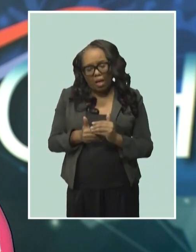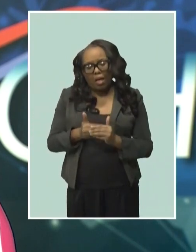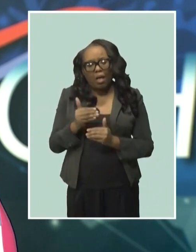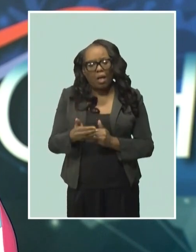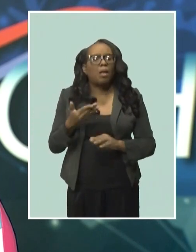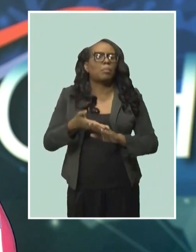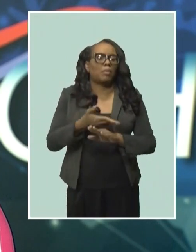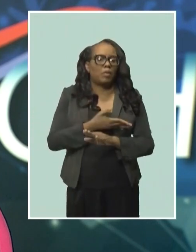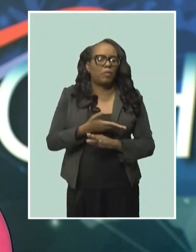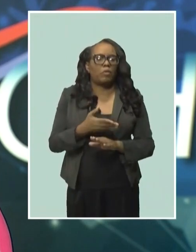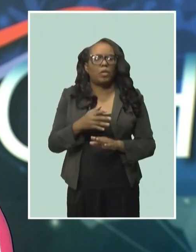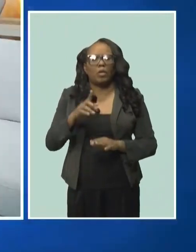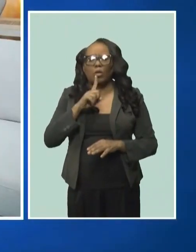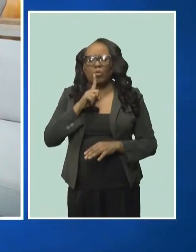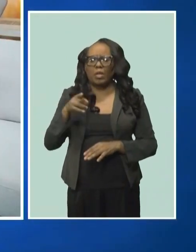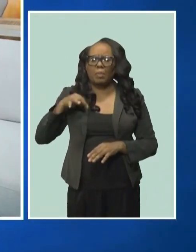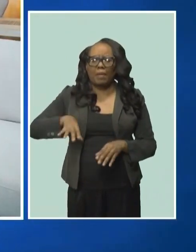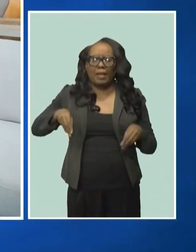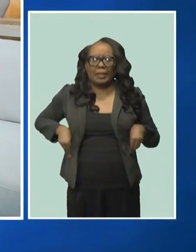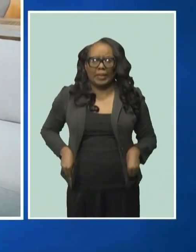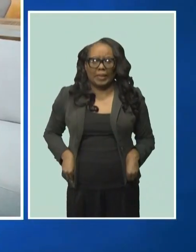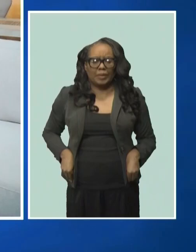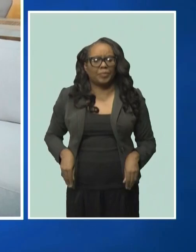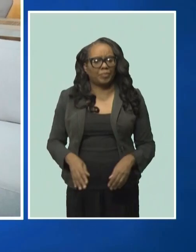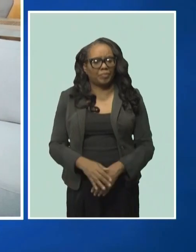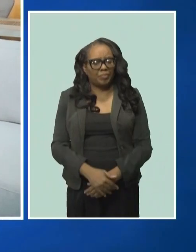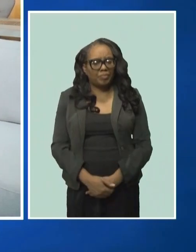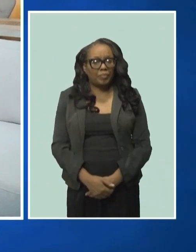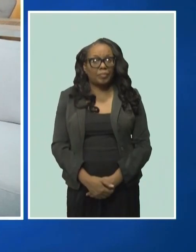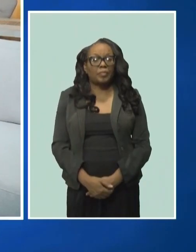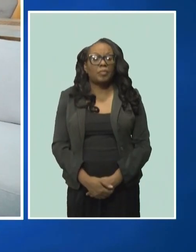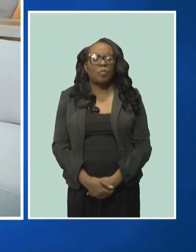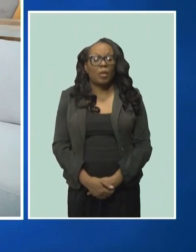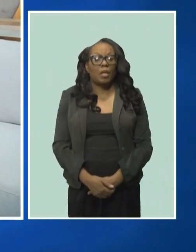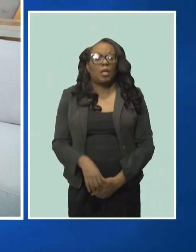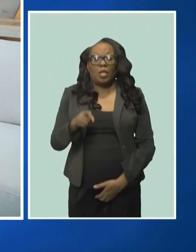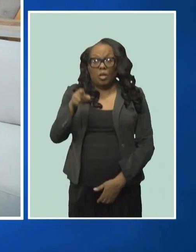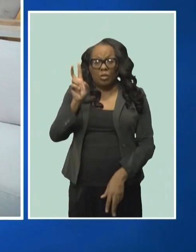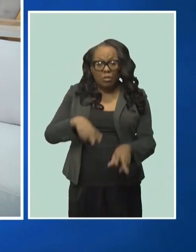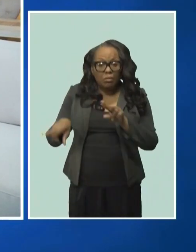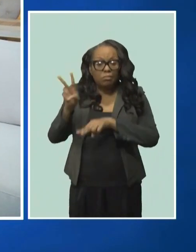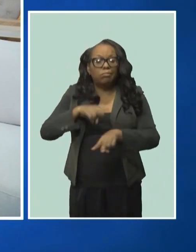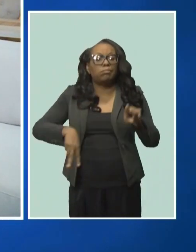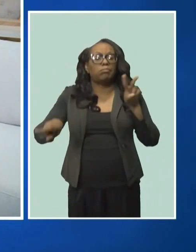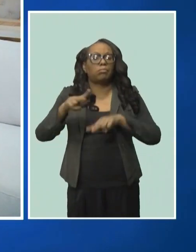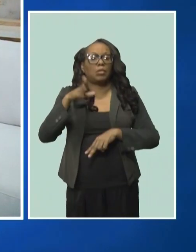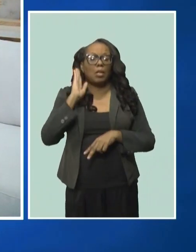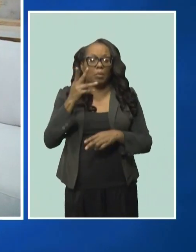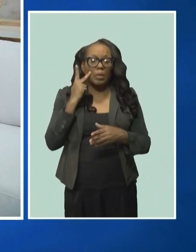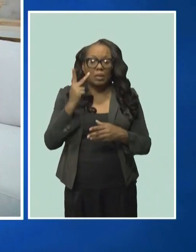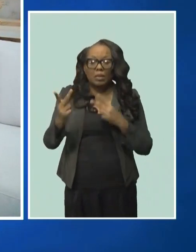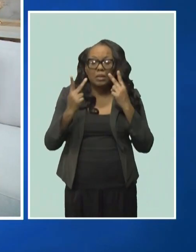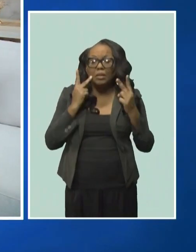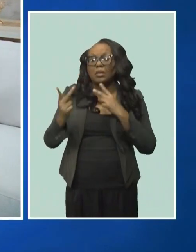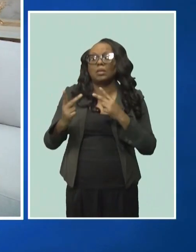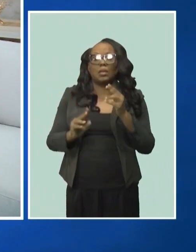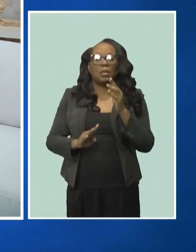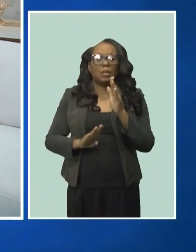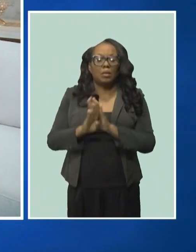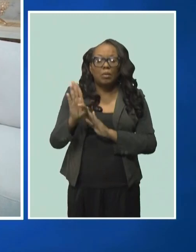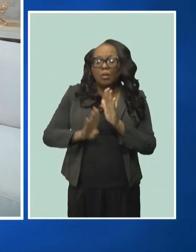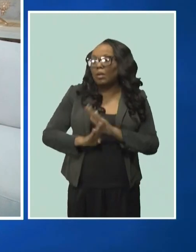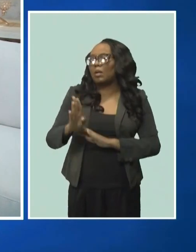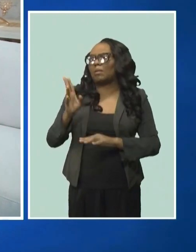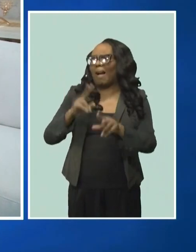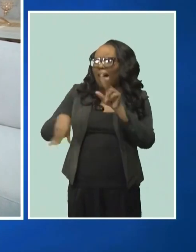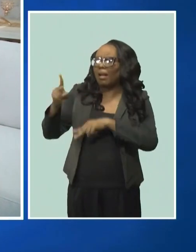society. If you look around, in general, you will see evidence of that economic growth. You see much more construction